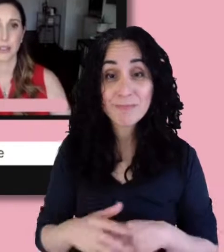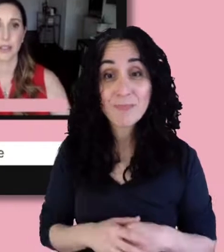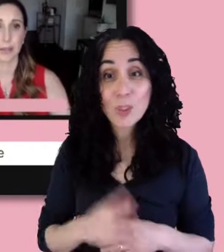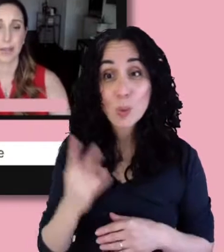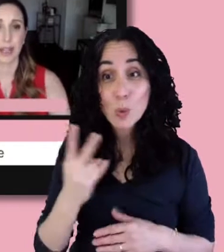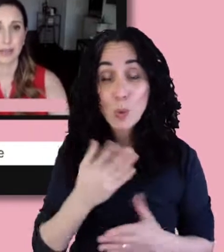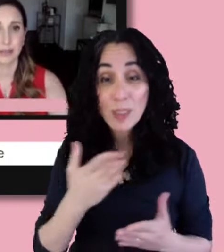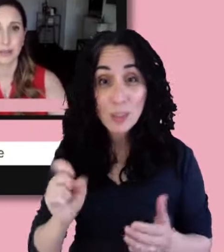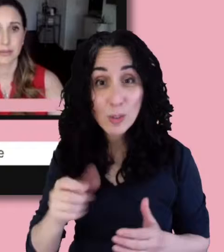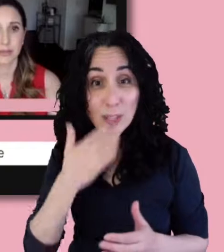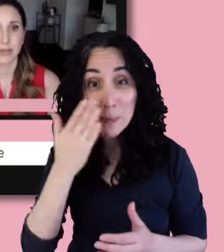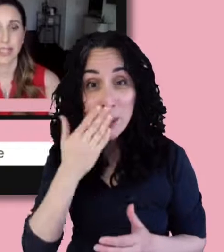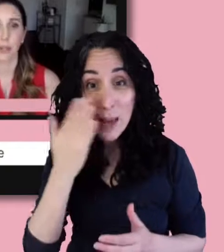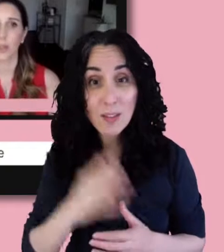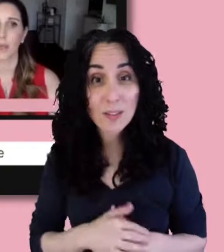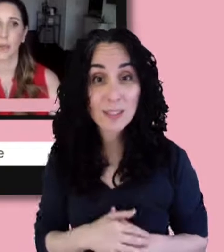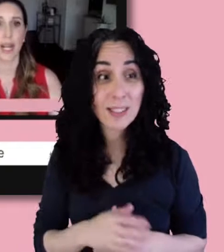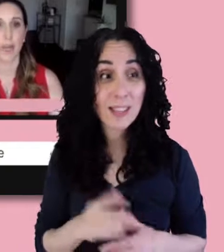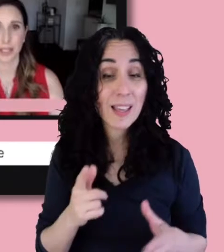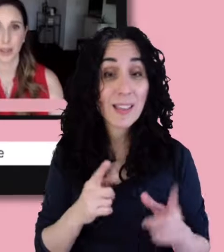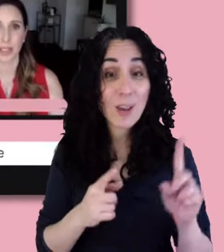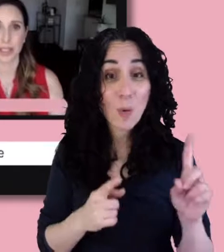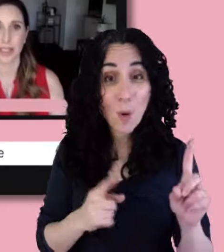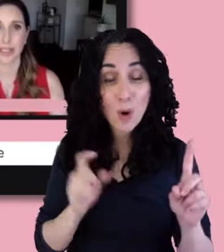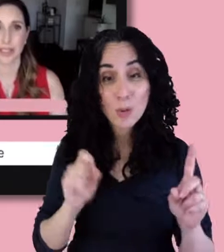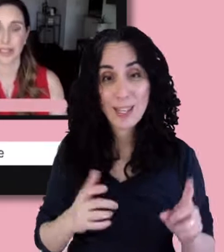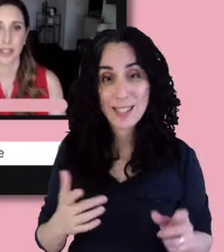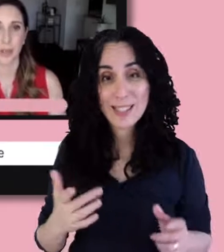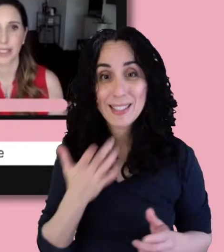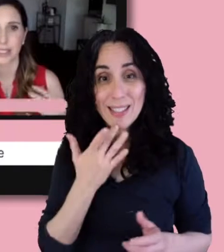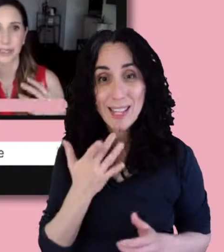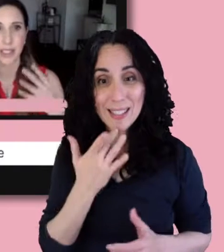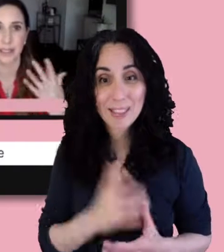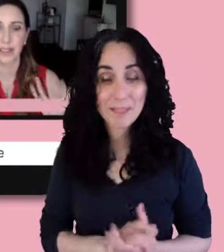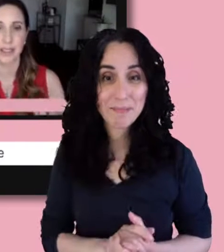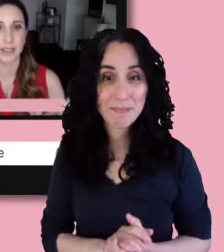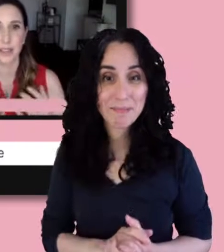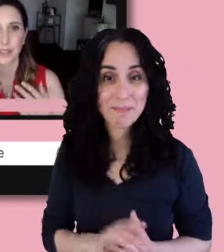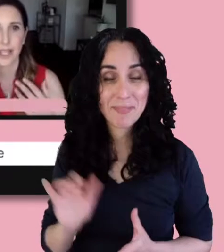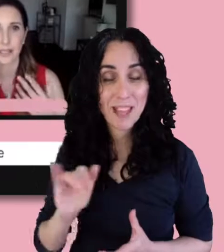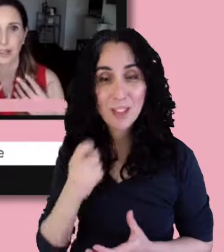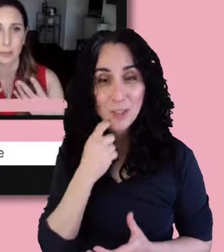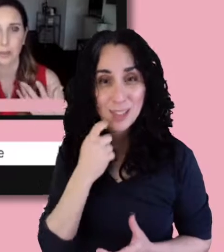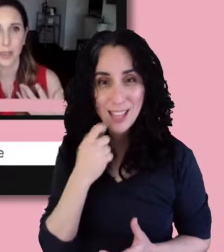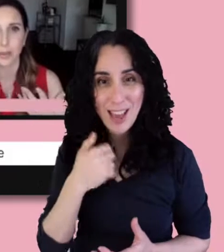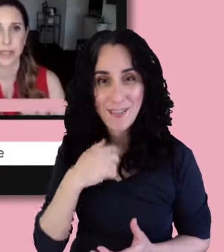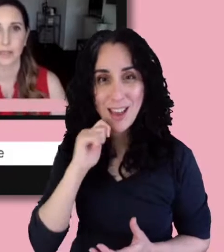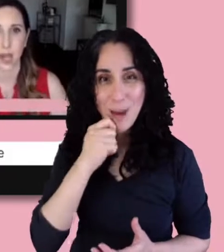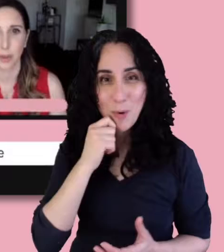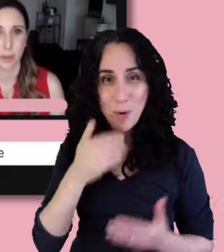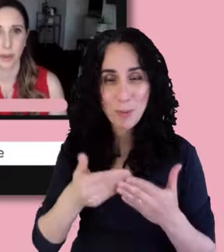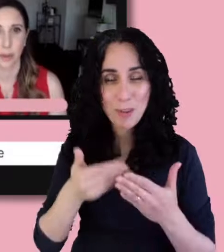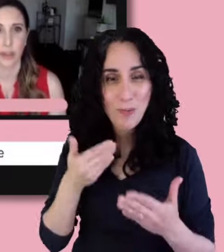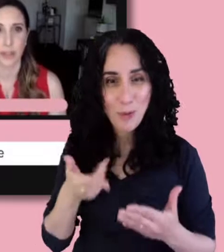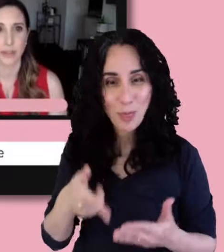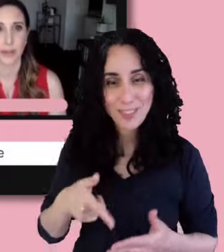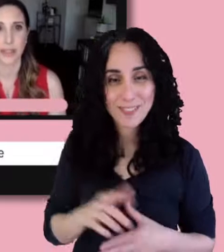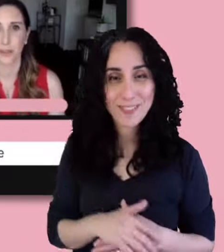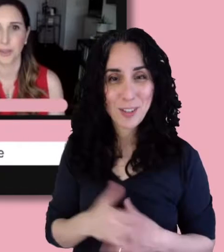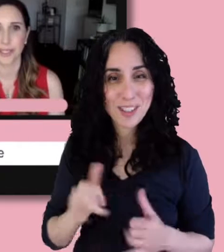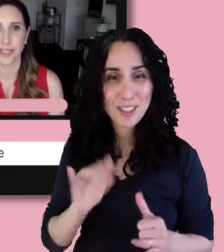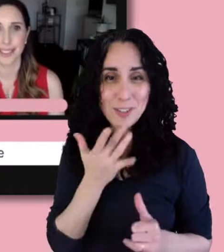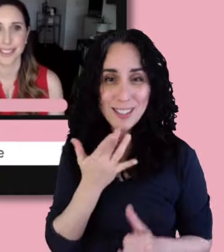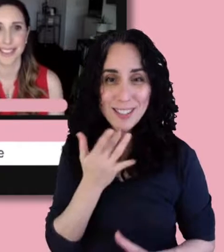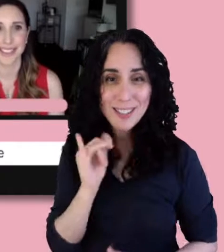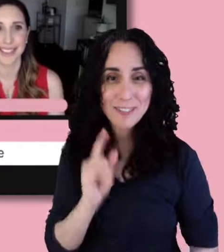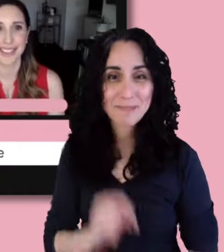you can smell, and 1 perhaps that you can taste. And it could be even, I just had a piece of apple before this, so I sort of